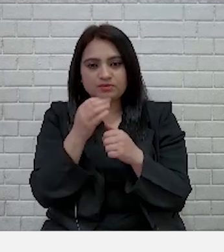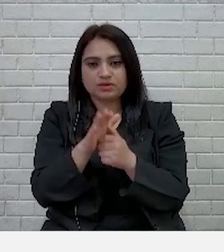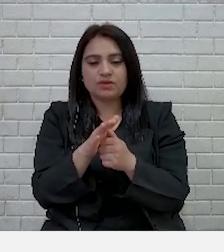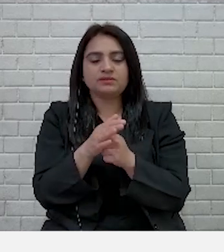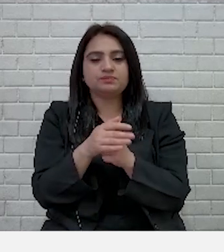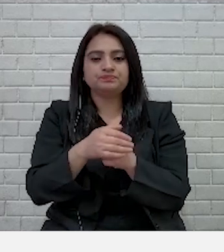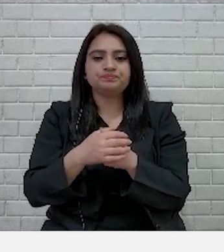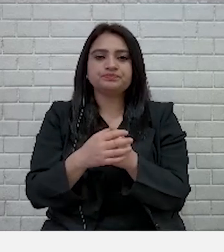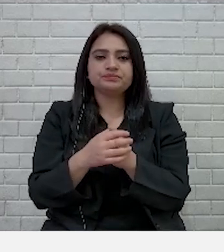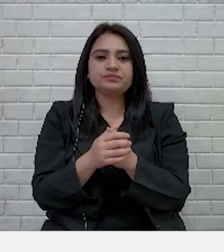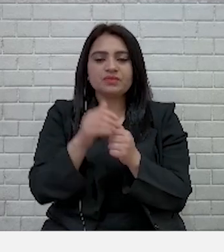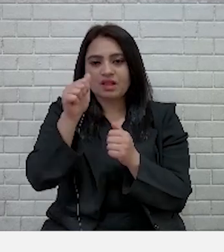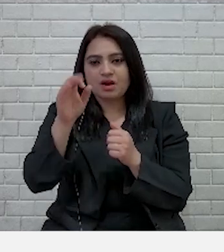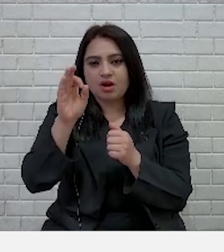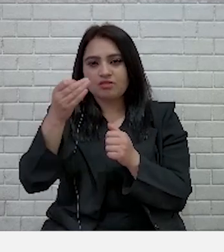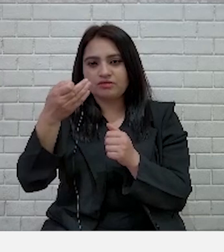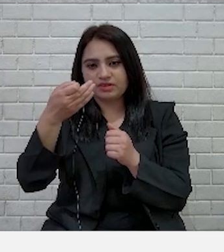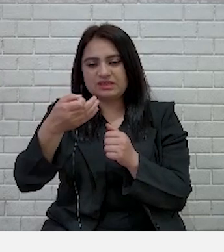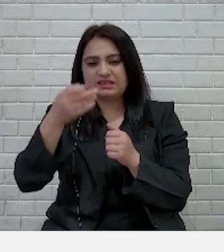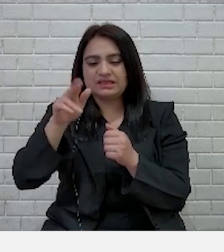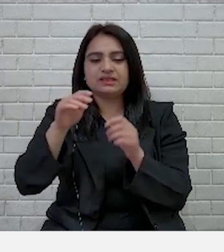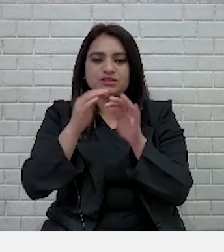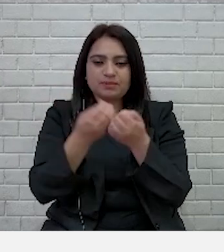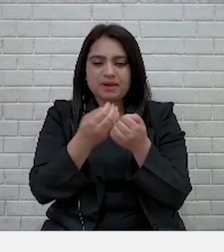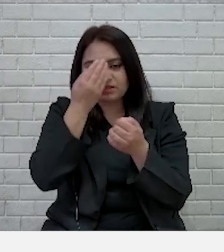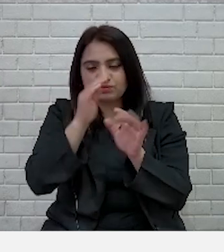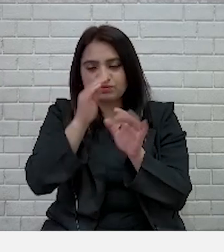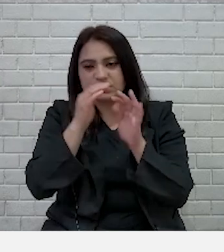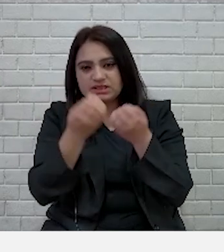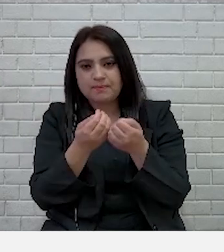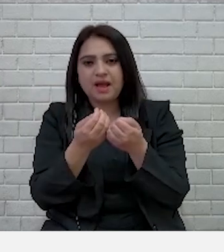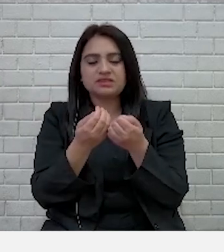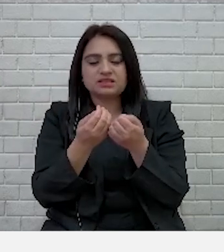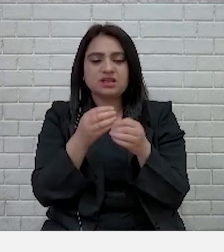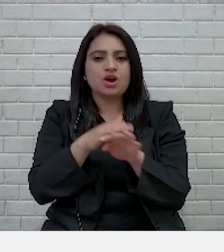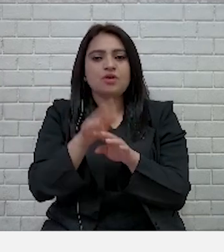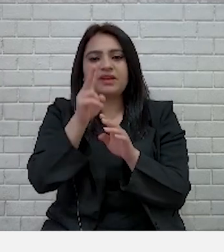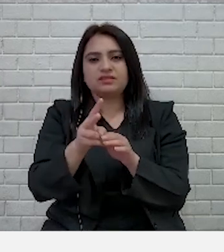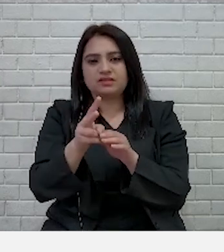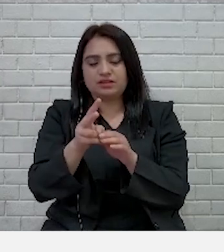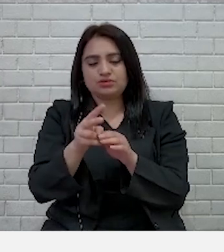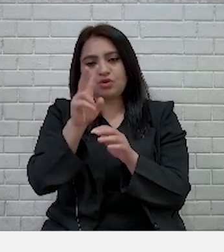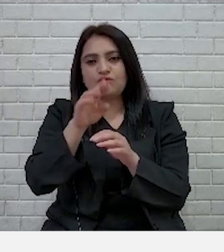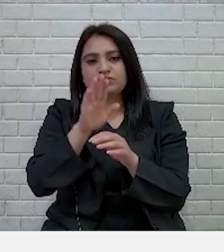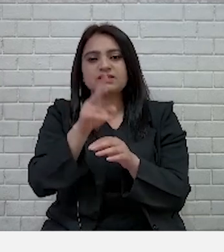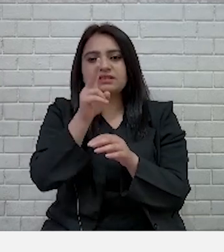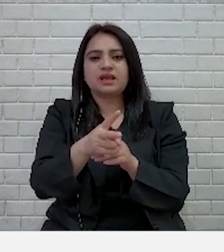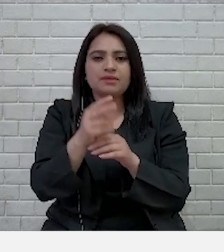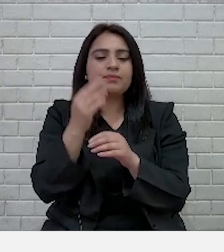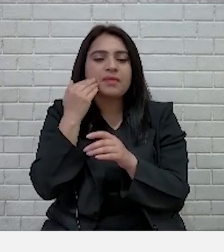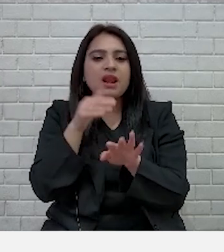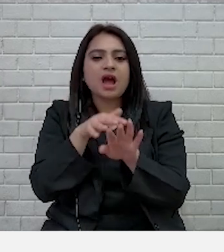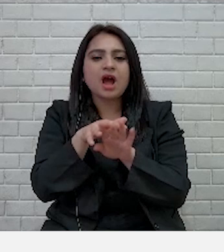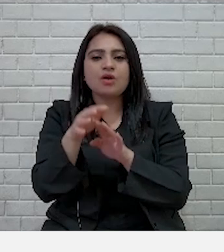Bhotspuri community, Mahithali community, Muslim community, etc. These kinds of women stay back in their houses and they are made to take care of their